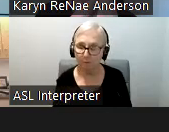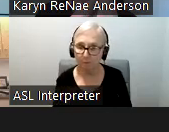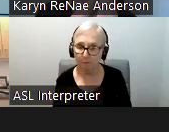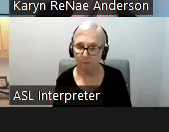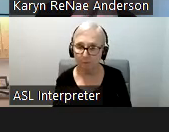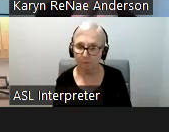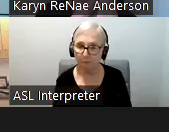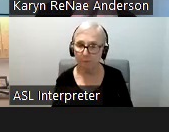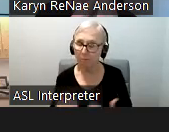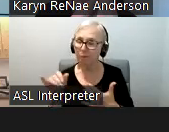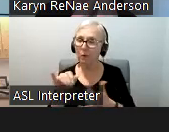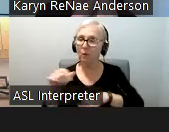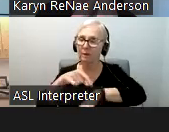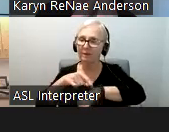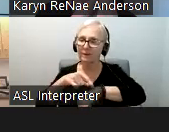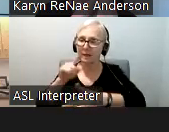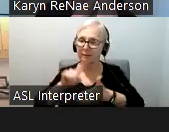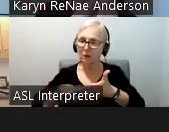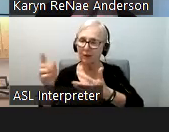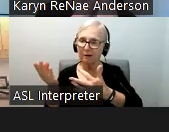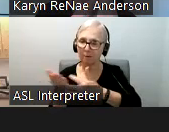And we also have time check for break.